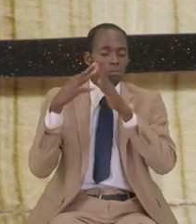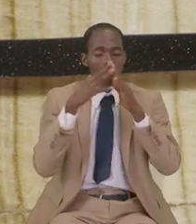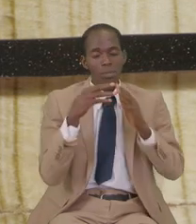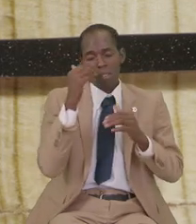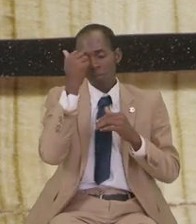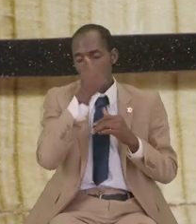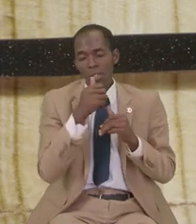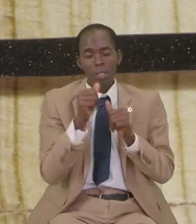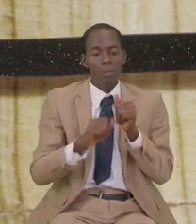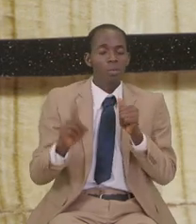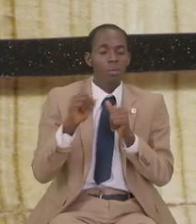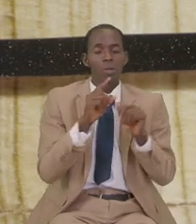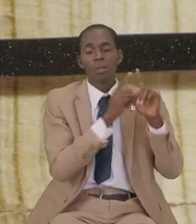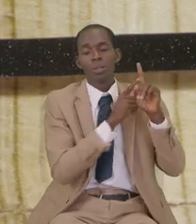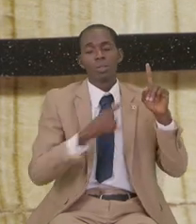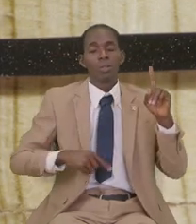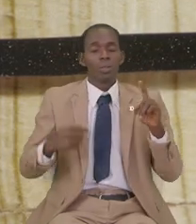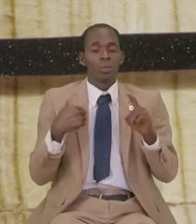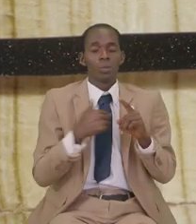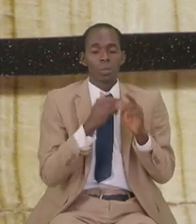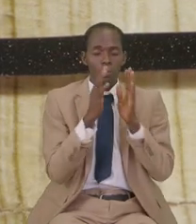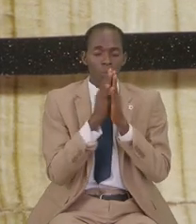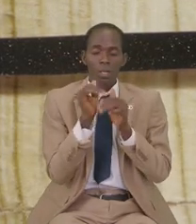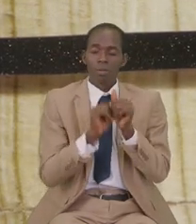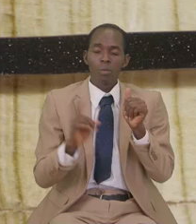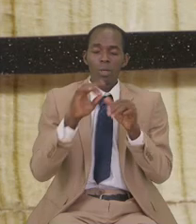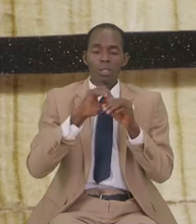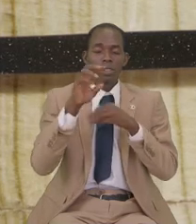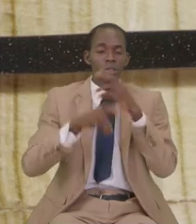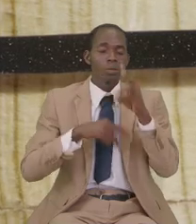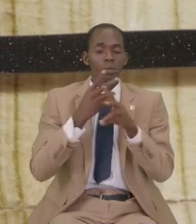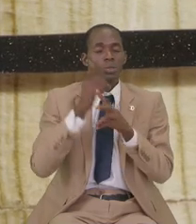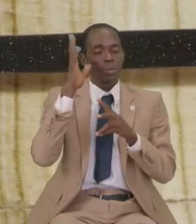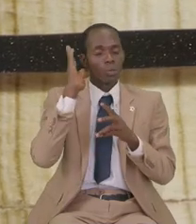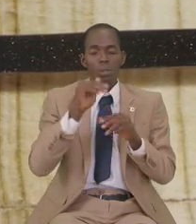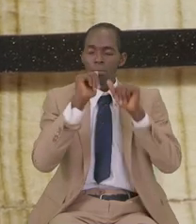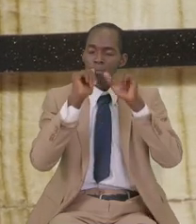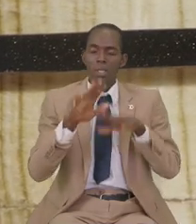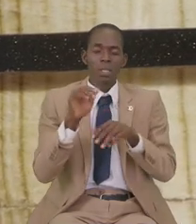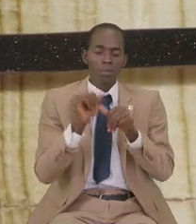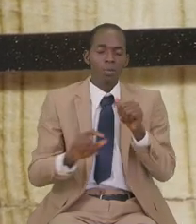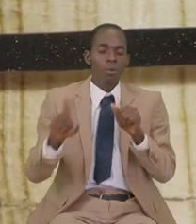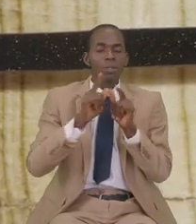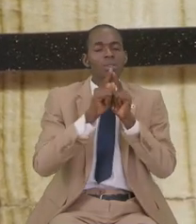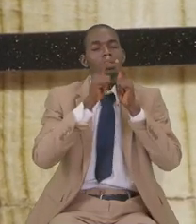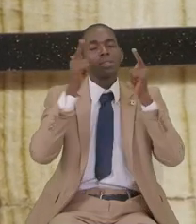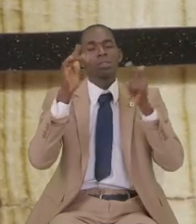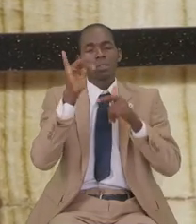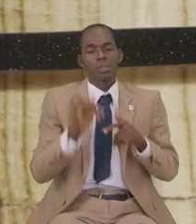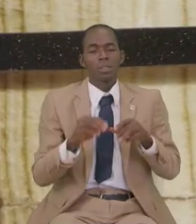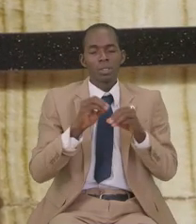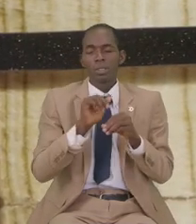America, everywhere, Lord, we pray that all over the globe, you will bless everyone tremendously in a